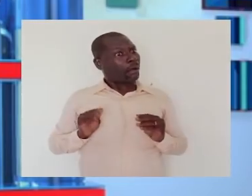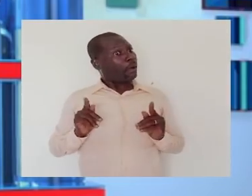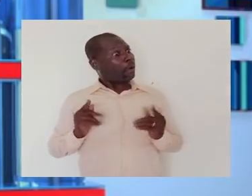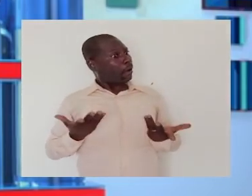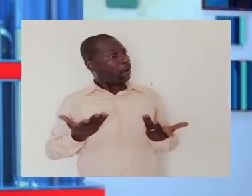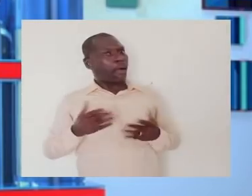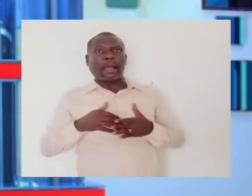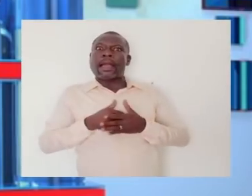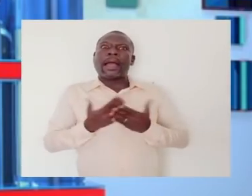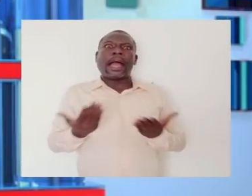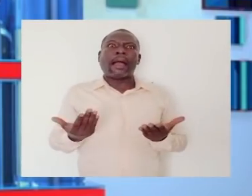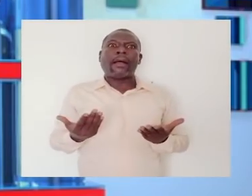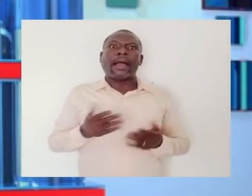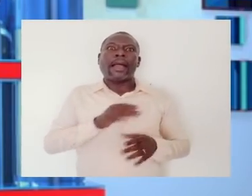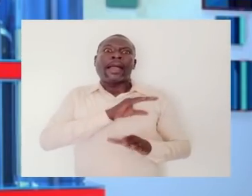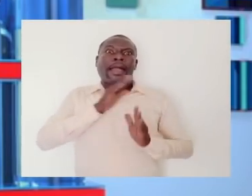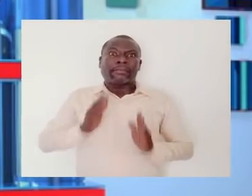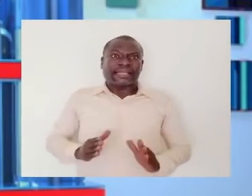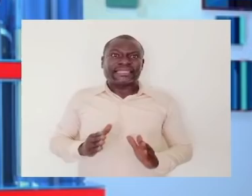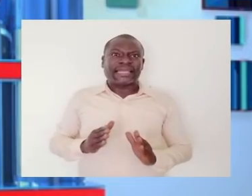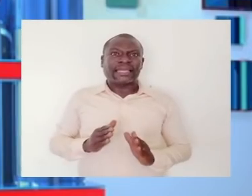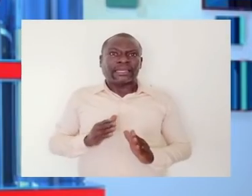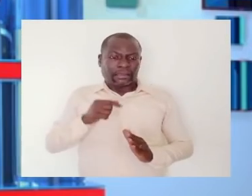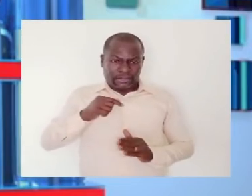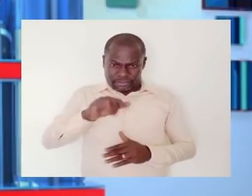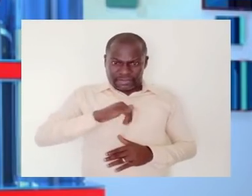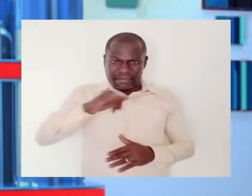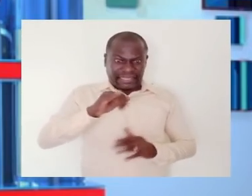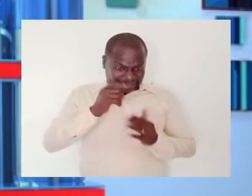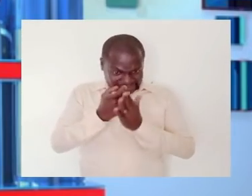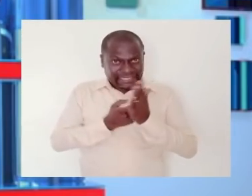Bibia ya boko odie. Ewa kiso sum, ayeka huwa semi.